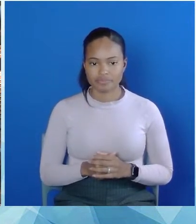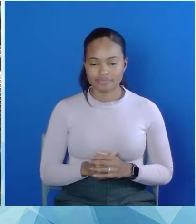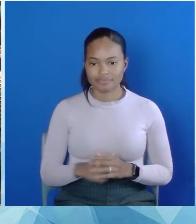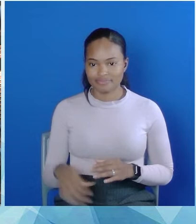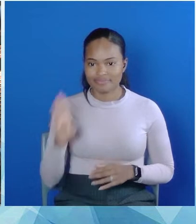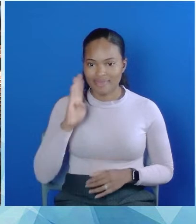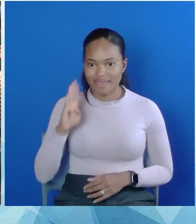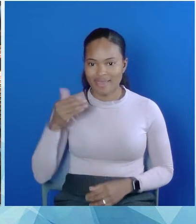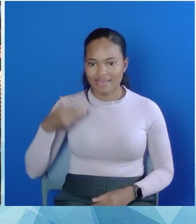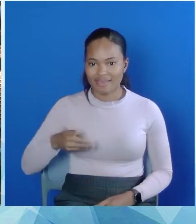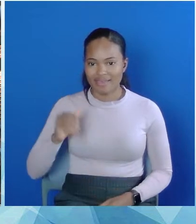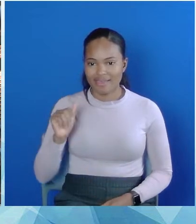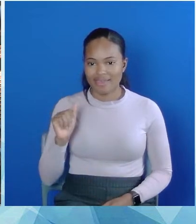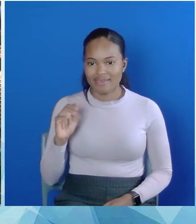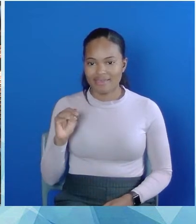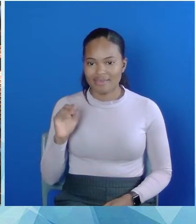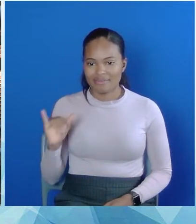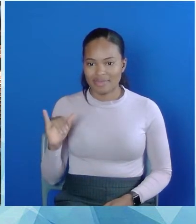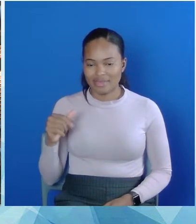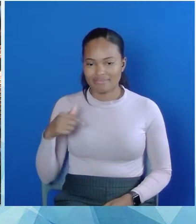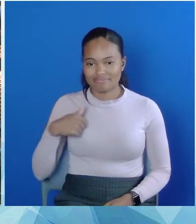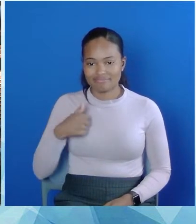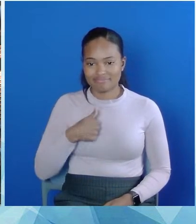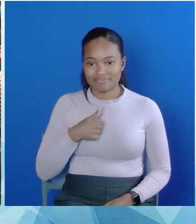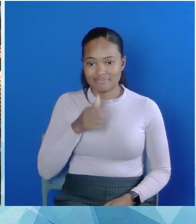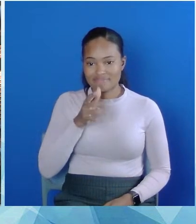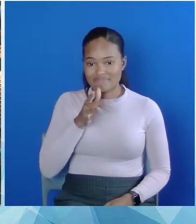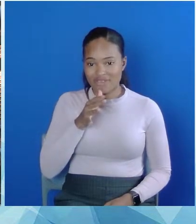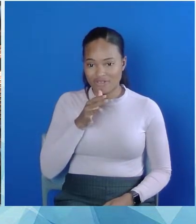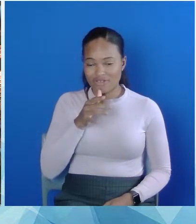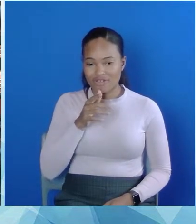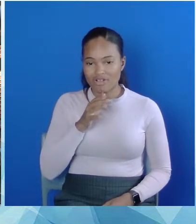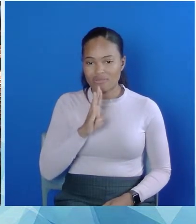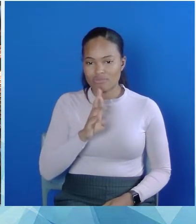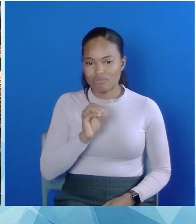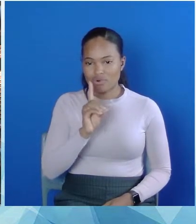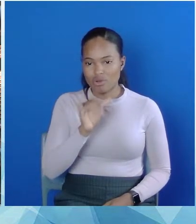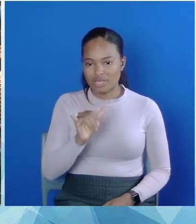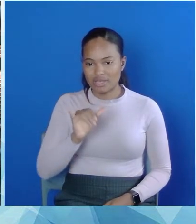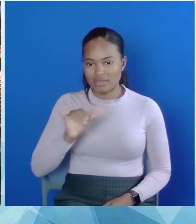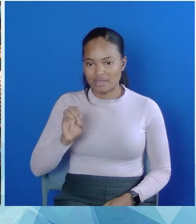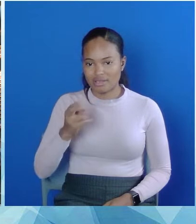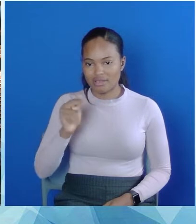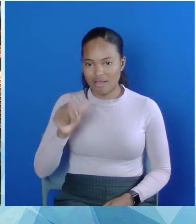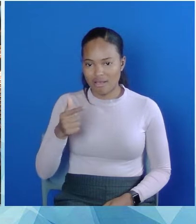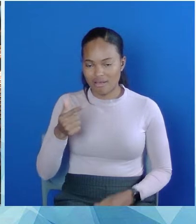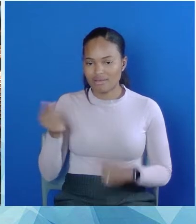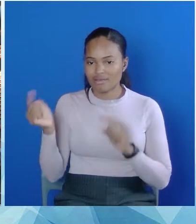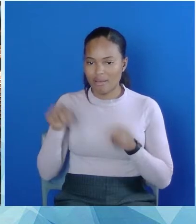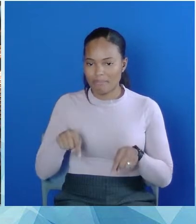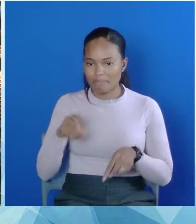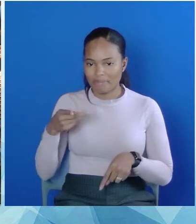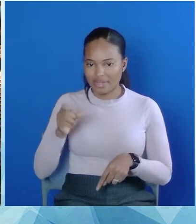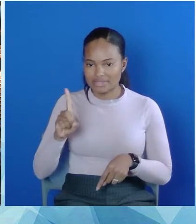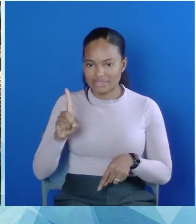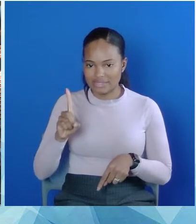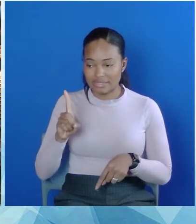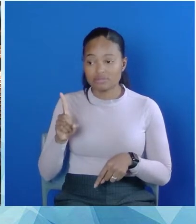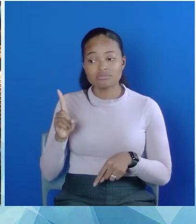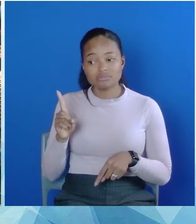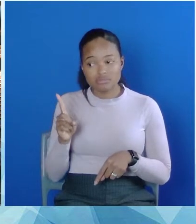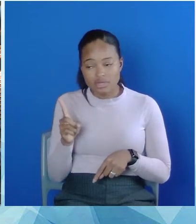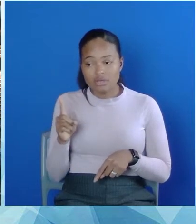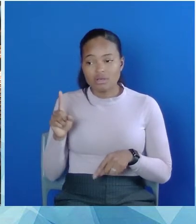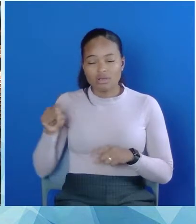Hi, my name is Amy. I am a mother here of Brody Young that attends a PDSD. My son Brody was mainstream school until